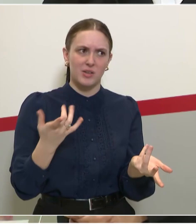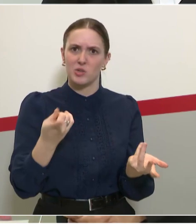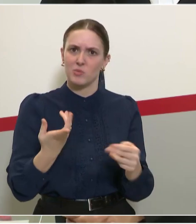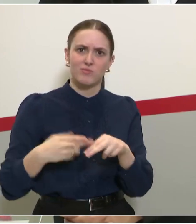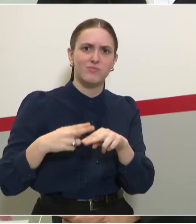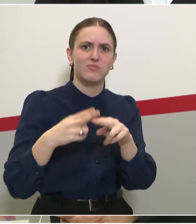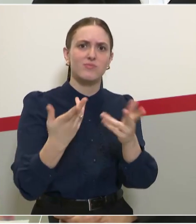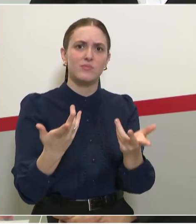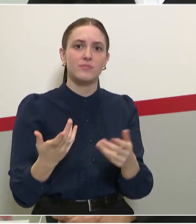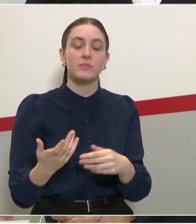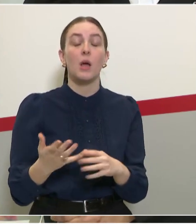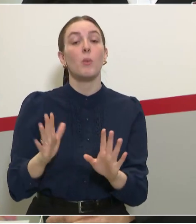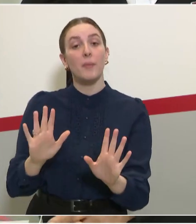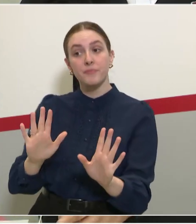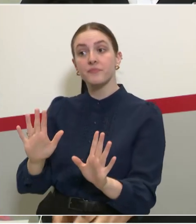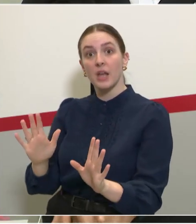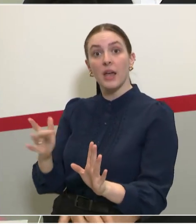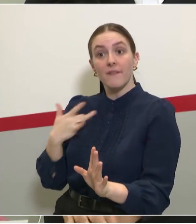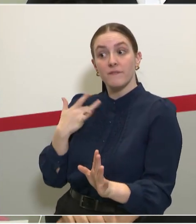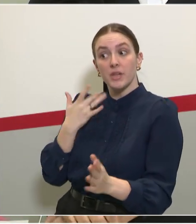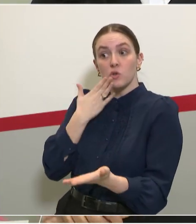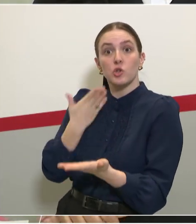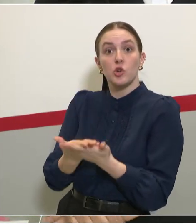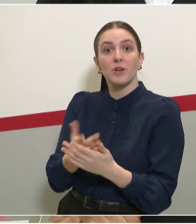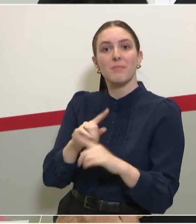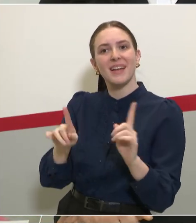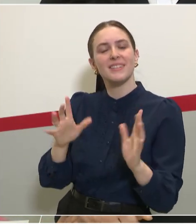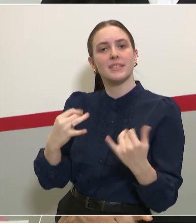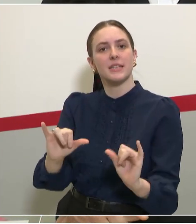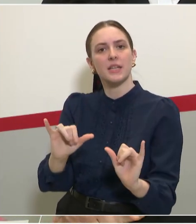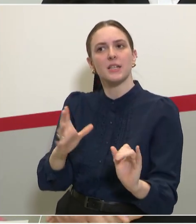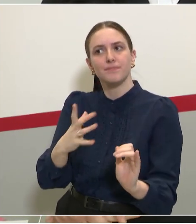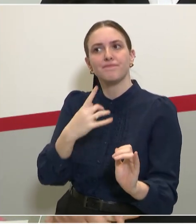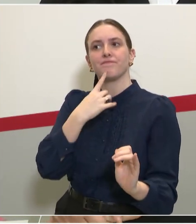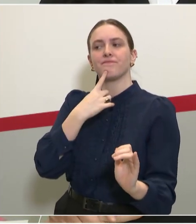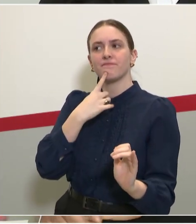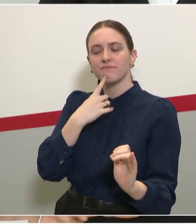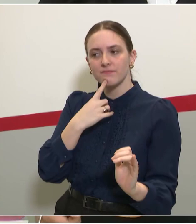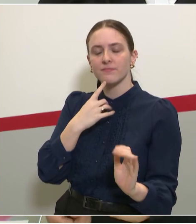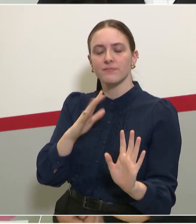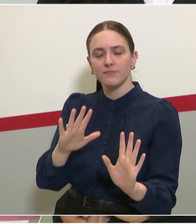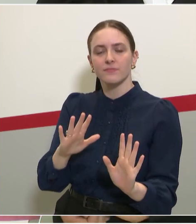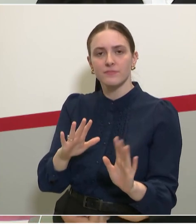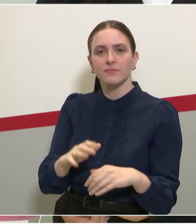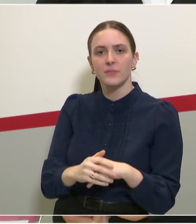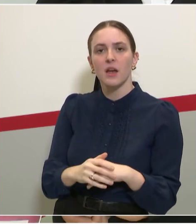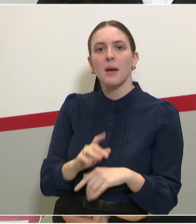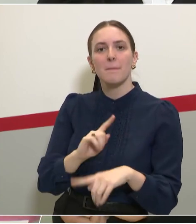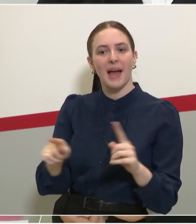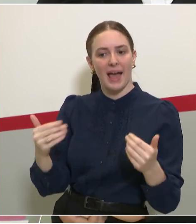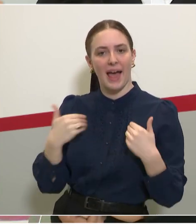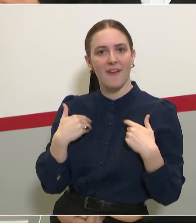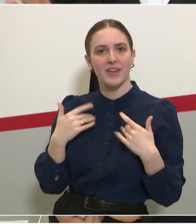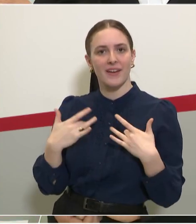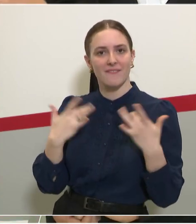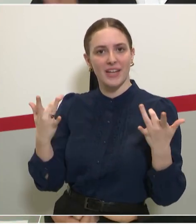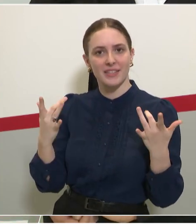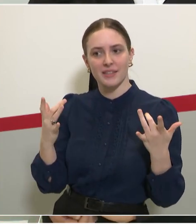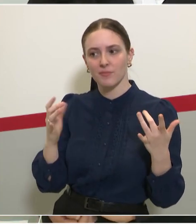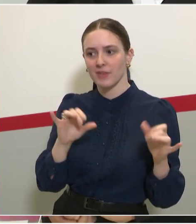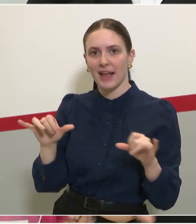It feels really good, but it's bittersweet, as you might imagine. But having events like this and